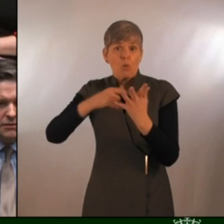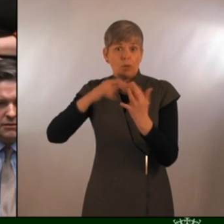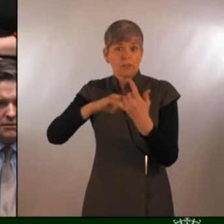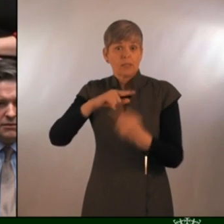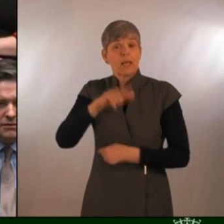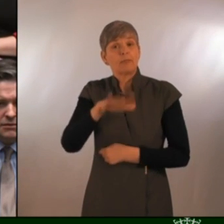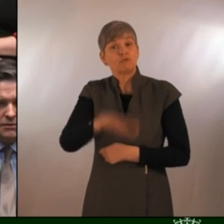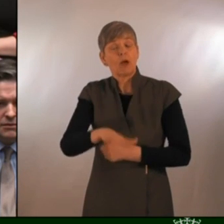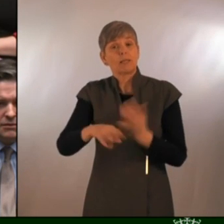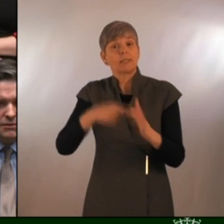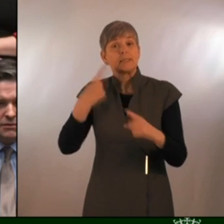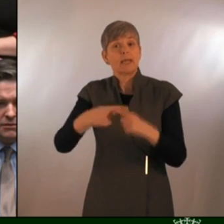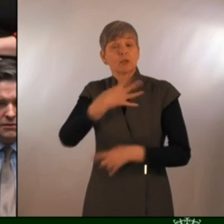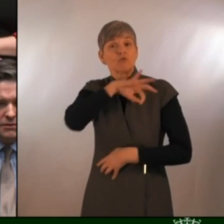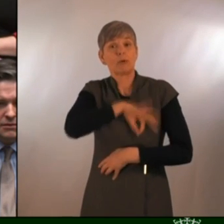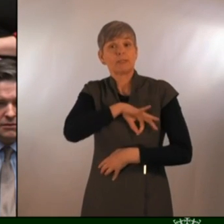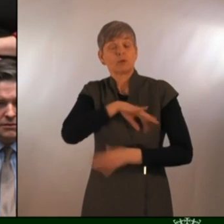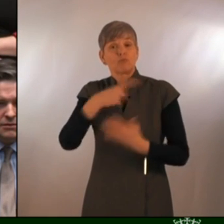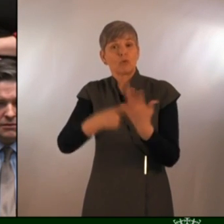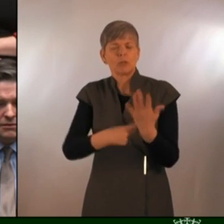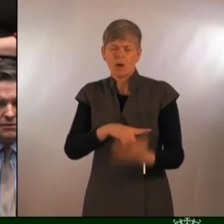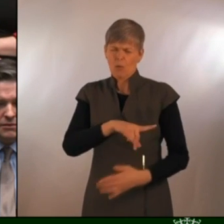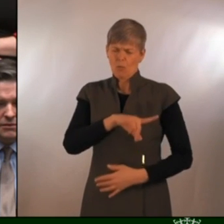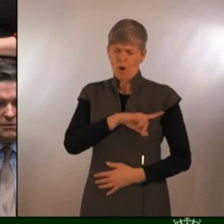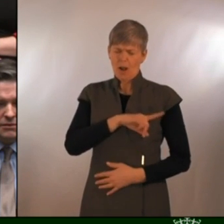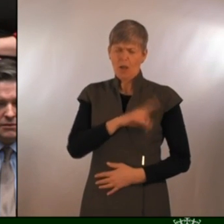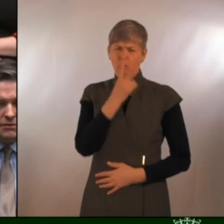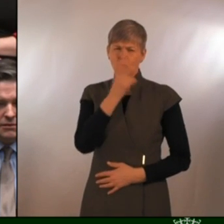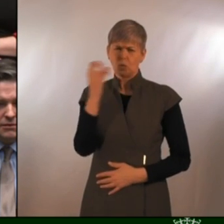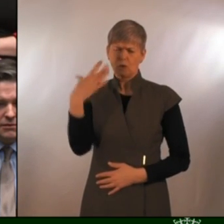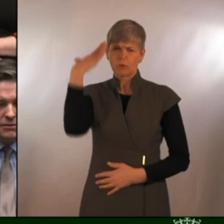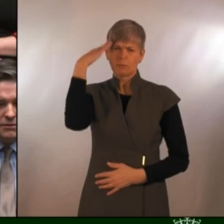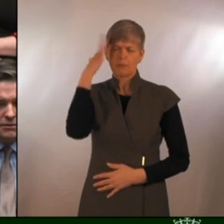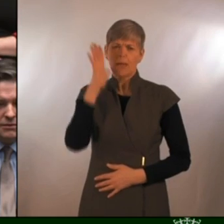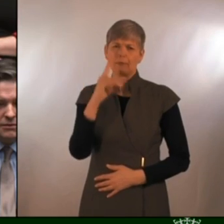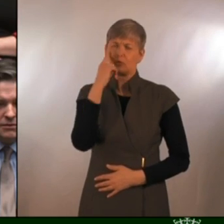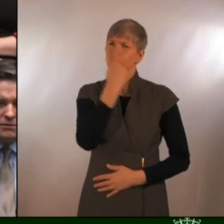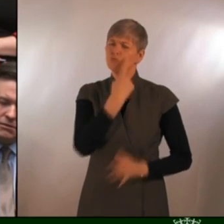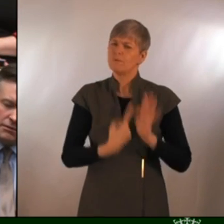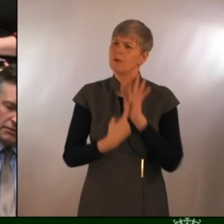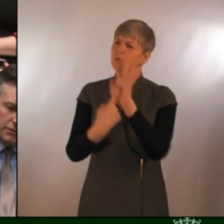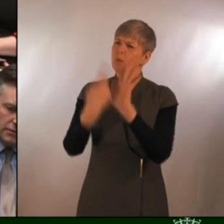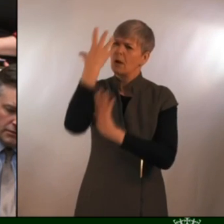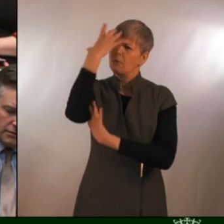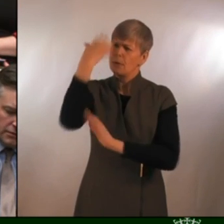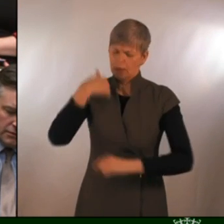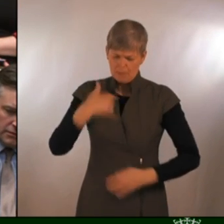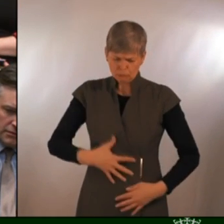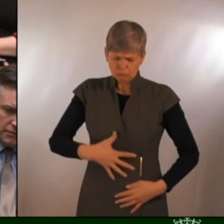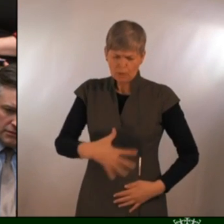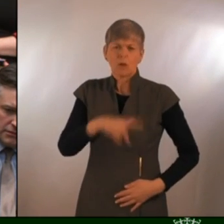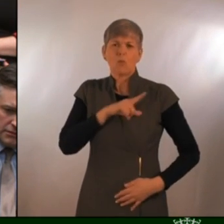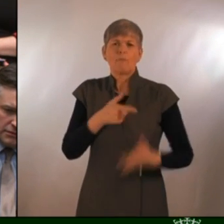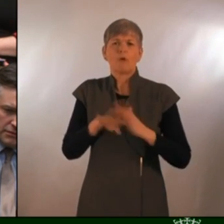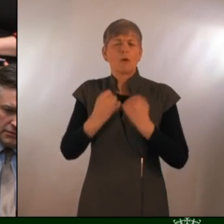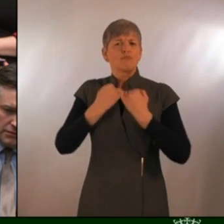right that 200 mothers have to prove to the government their child was conceived as a result of being raped so they